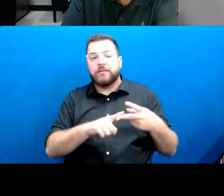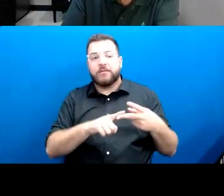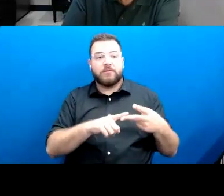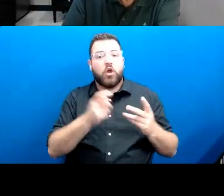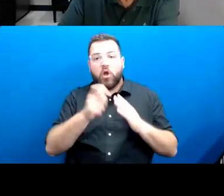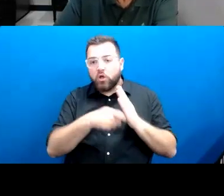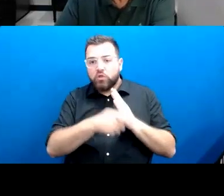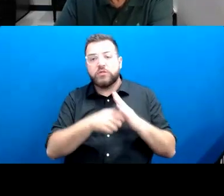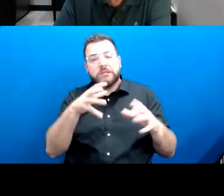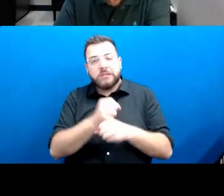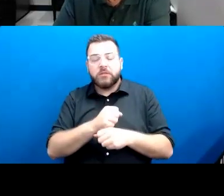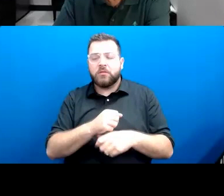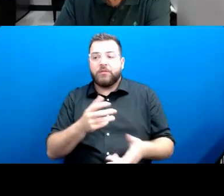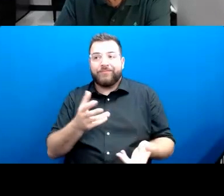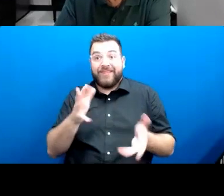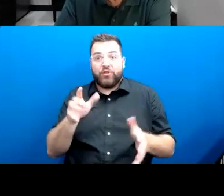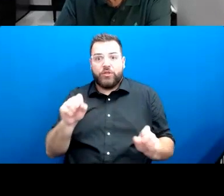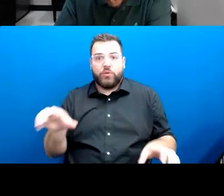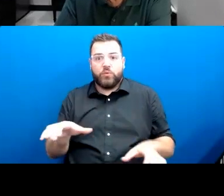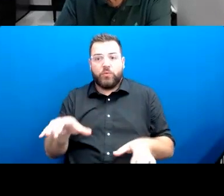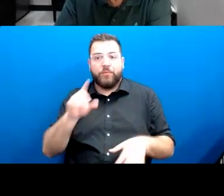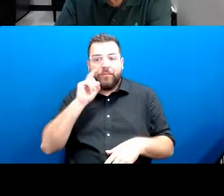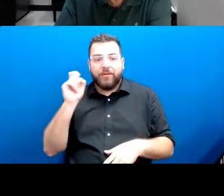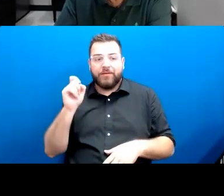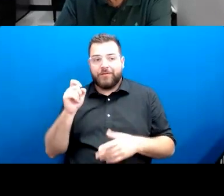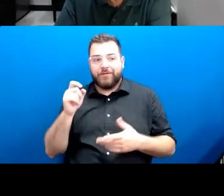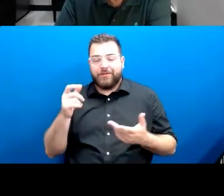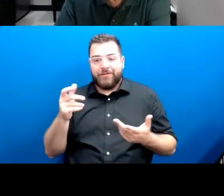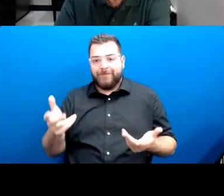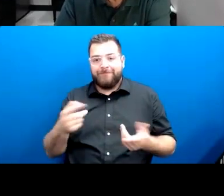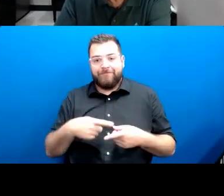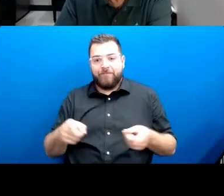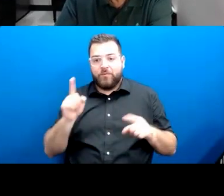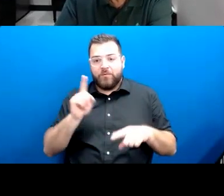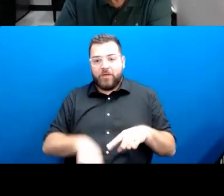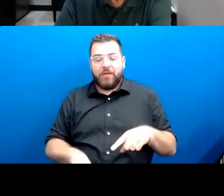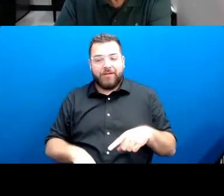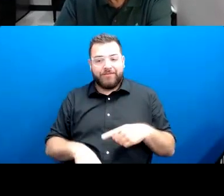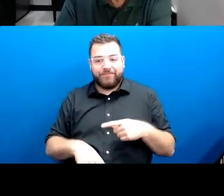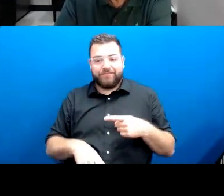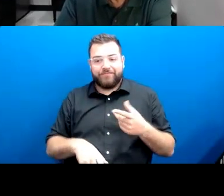you can do, because you can't possibly,